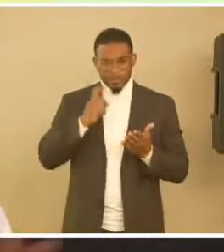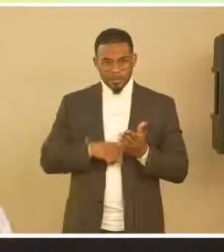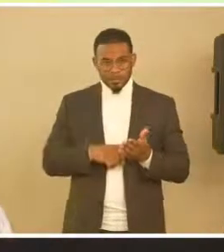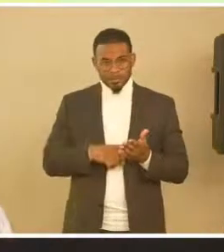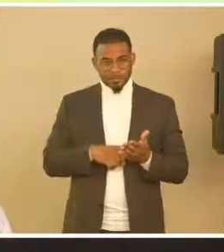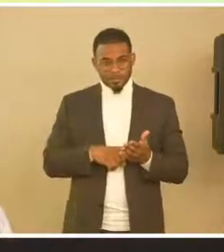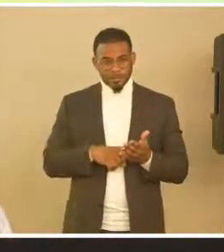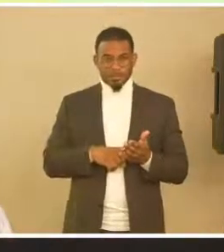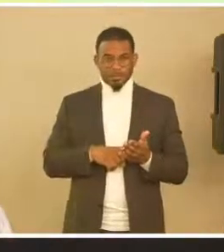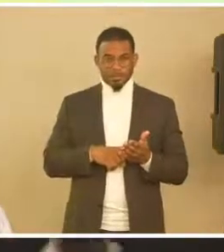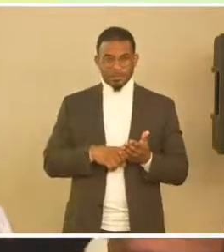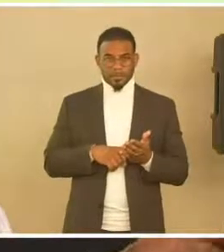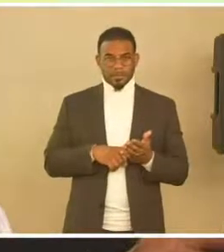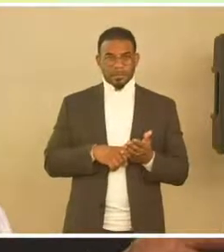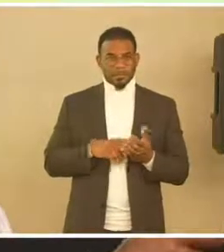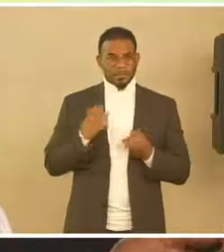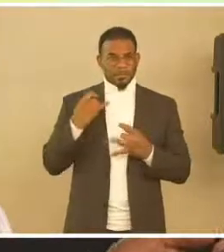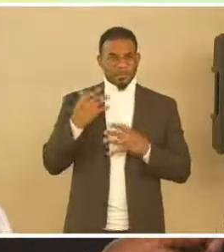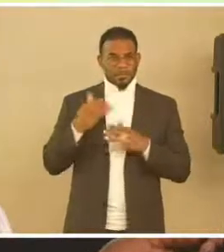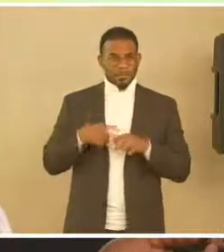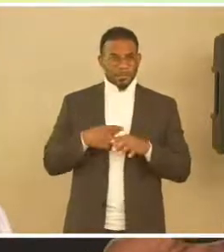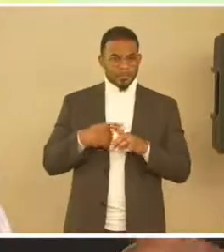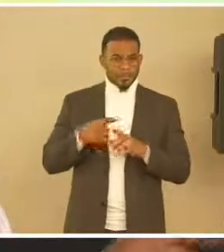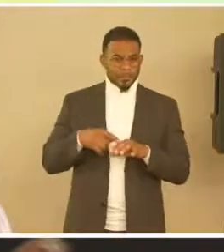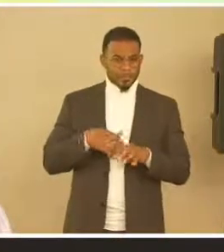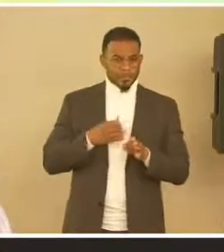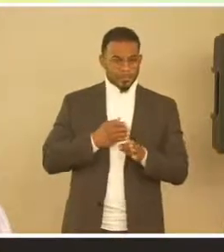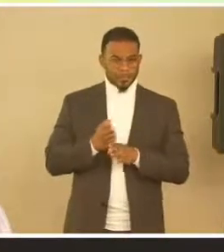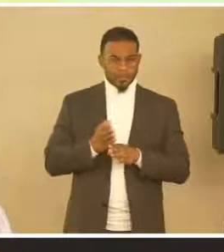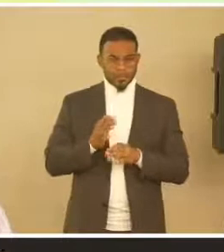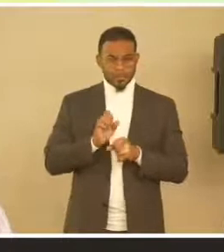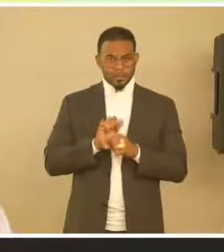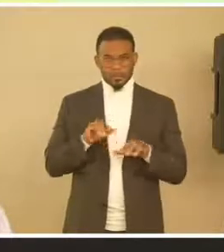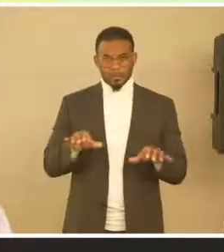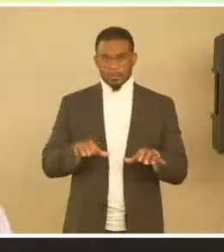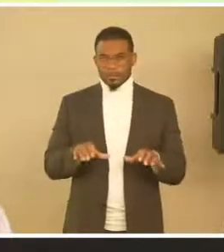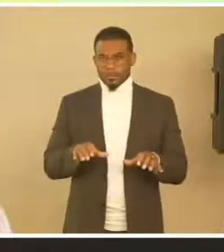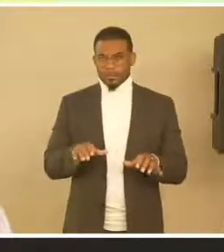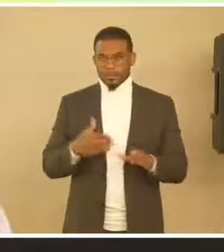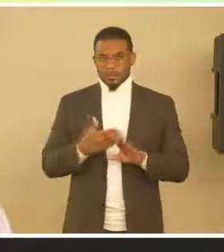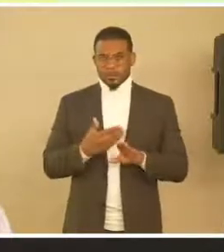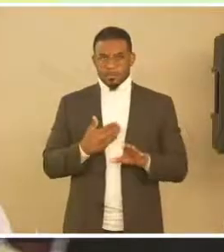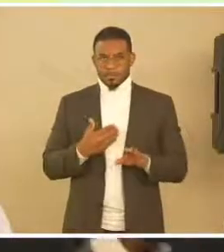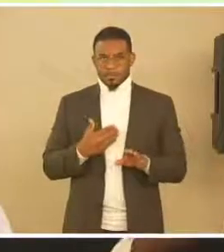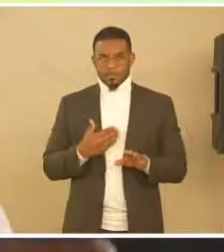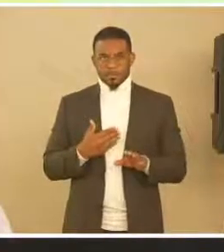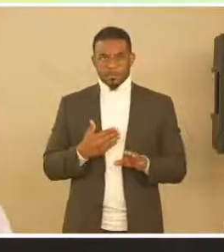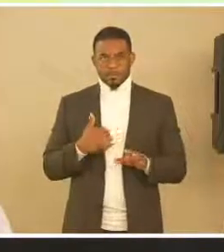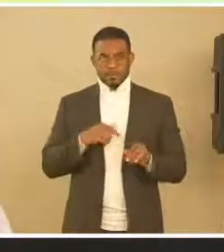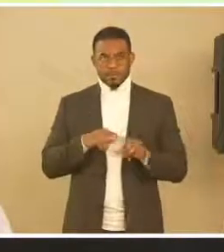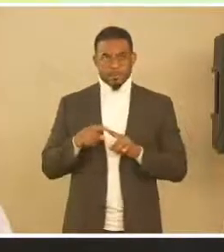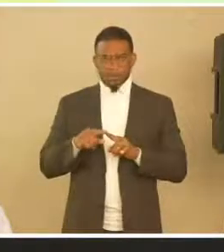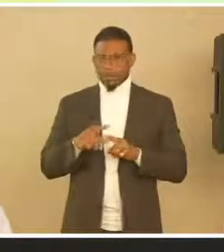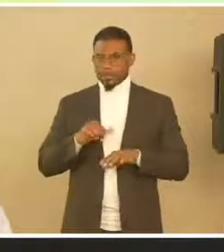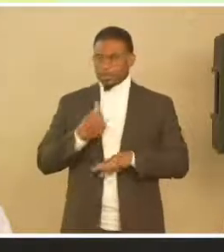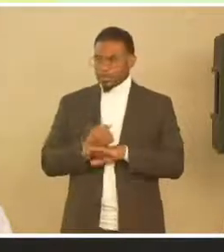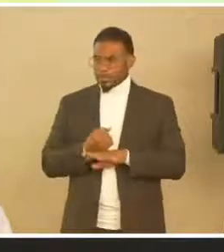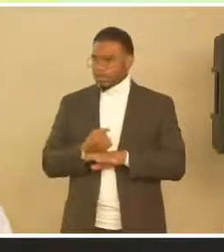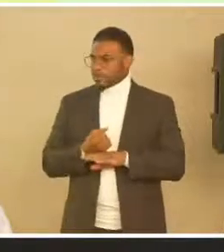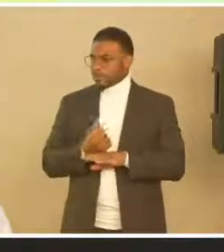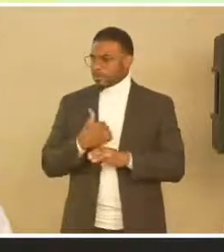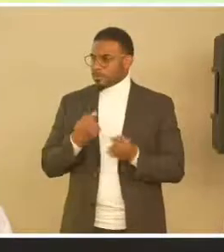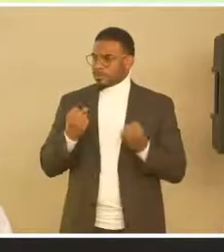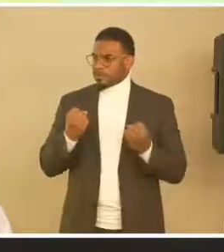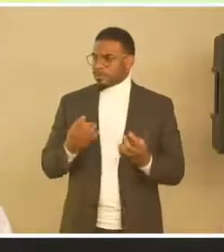realizing the decades-long career and work that he had done prior, we also, in lockdown,